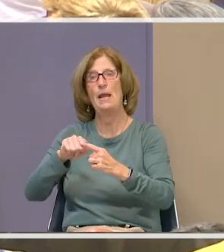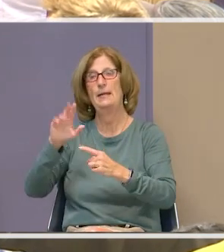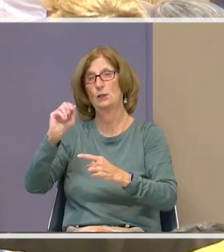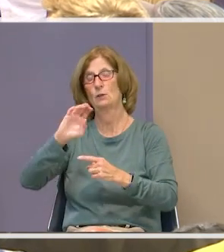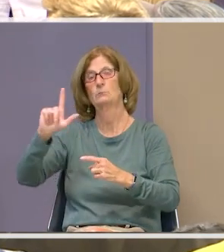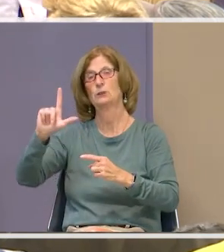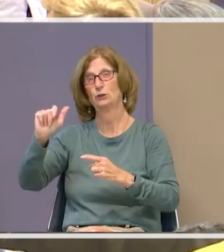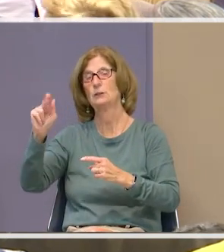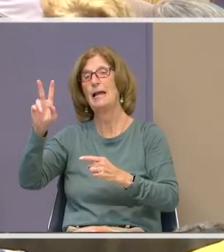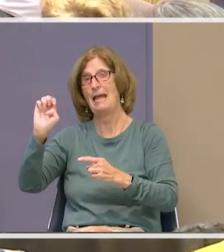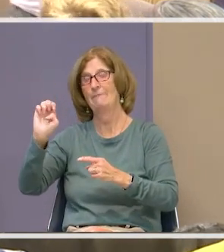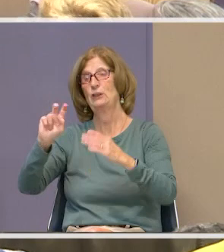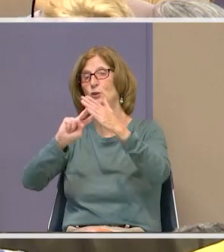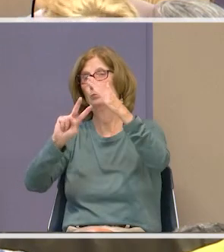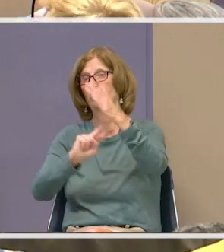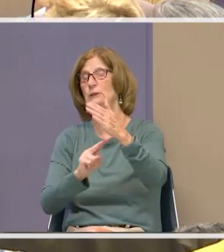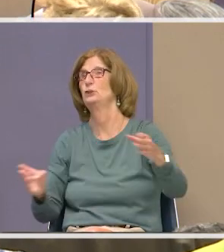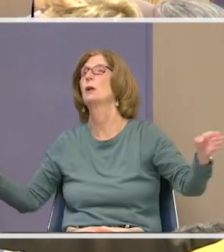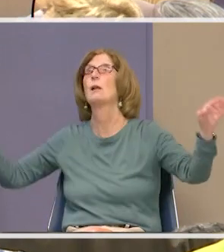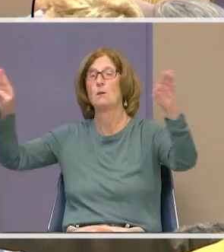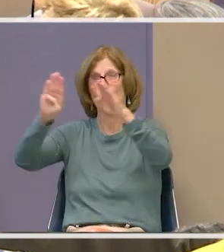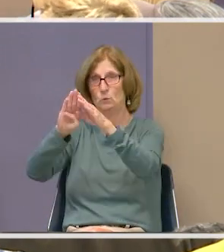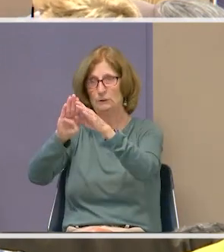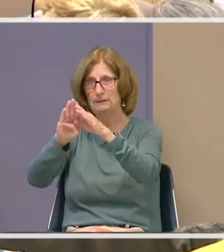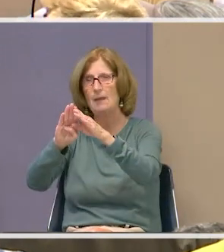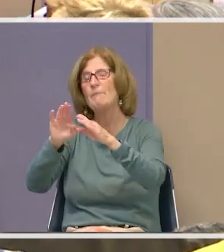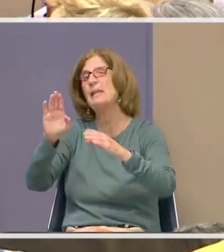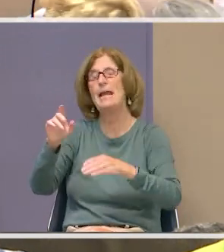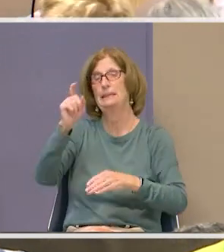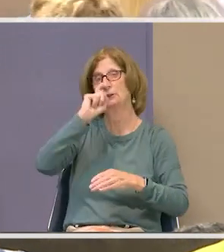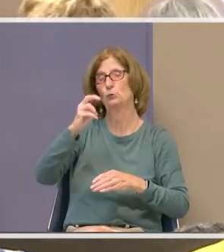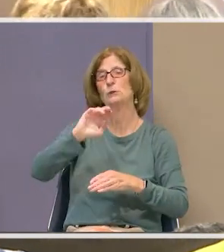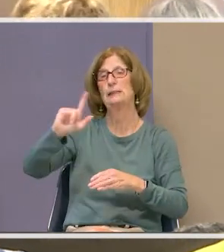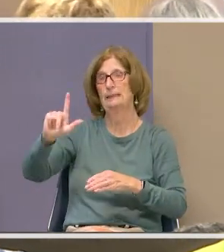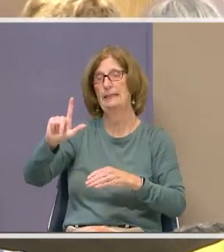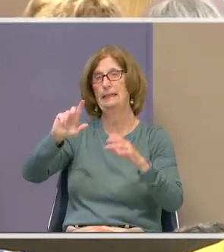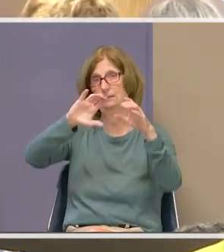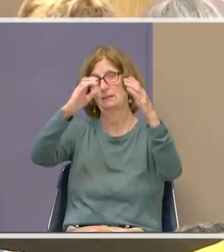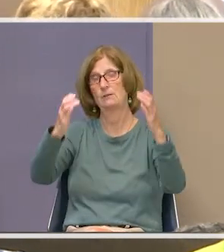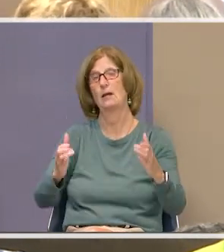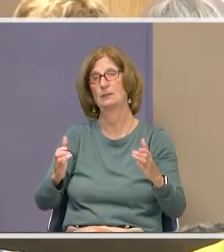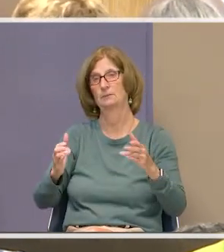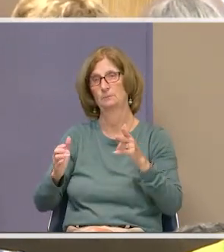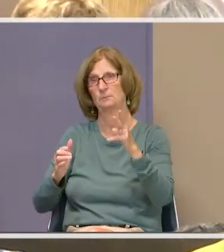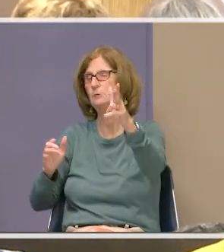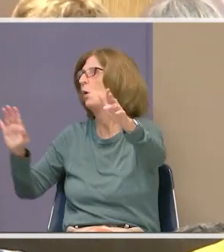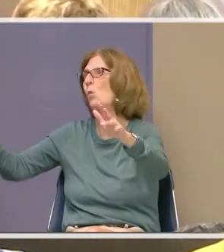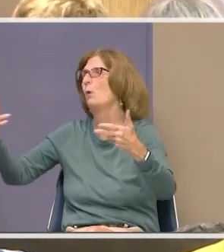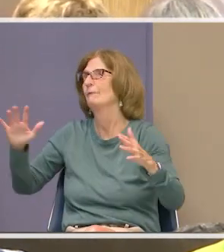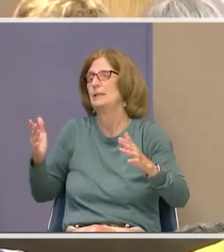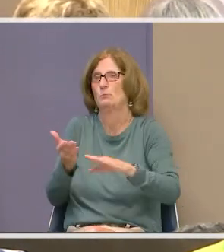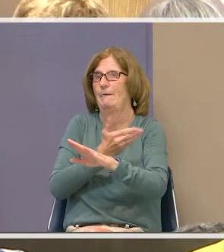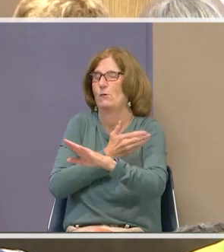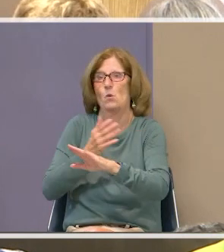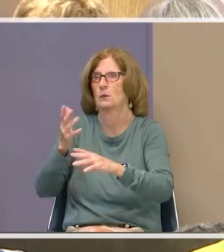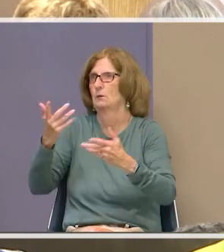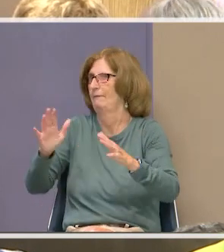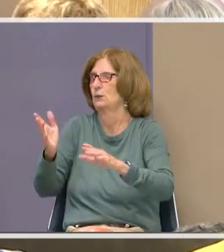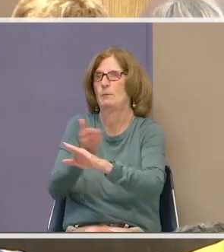Avenue Bridge is closed, and all of that traffic is routed through our neighborhood? We'll be in and out well before that. Oh, thank you, Jesus.